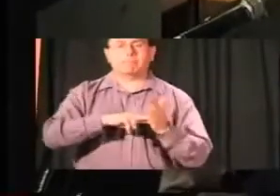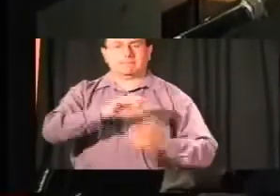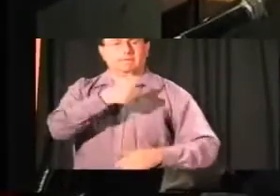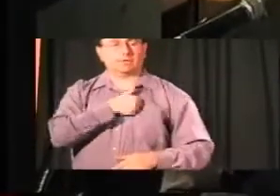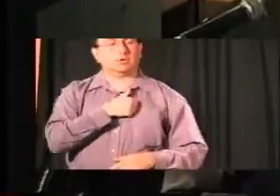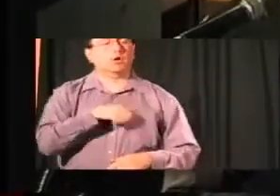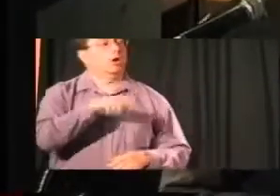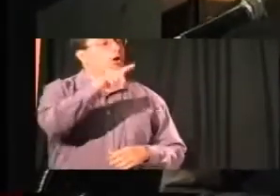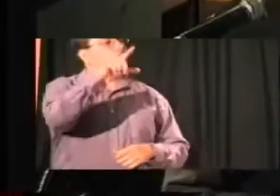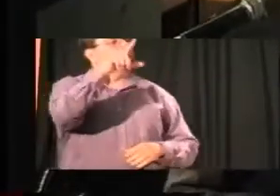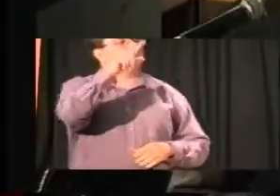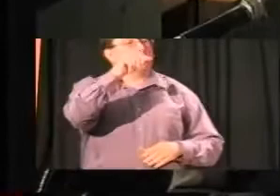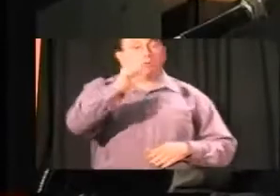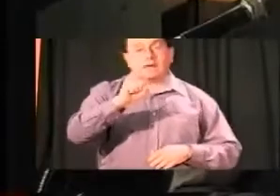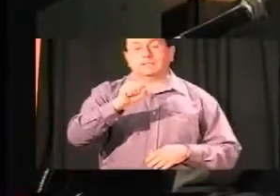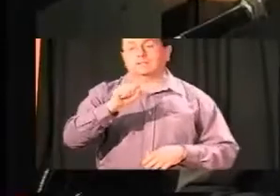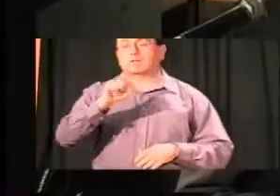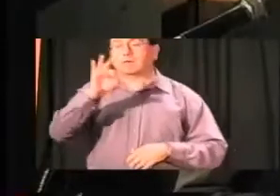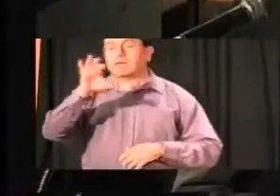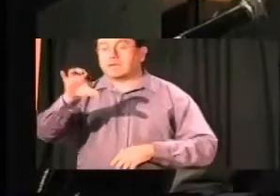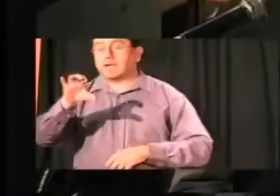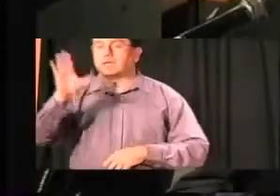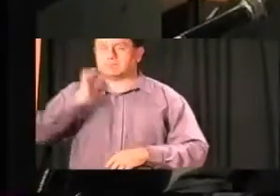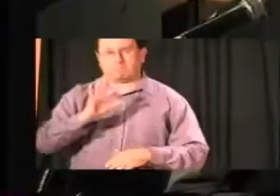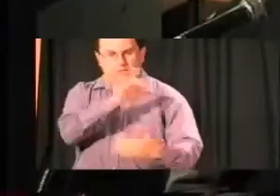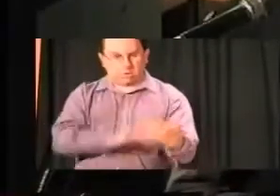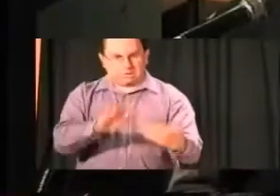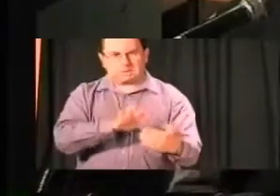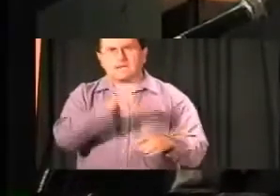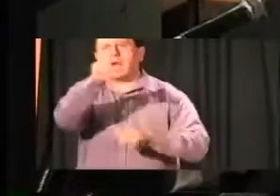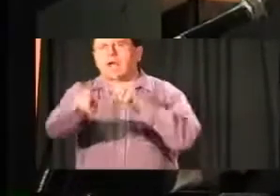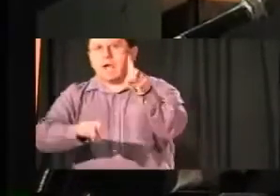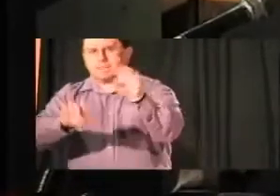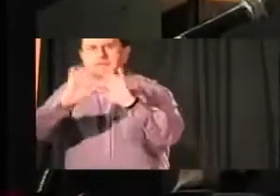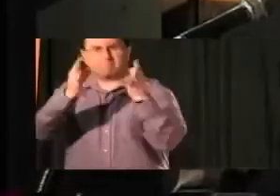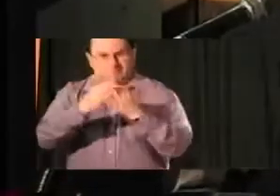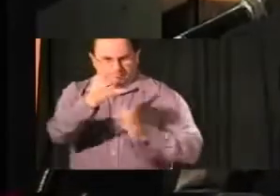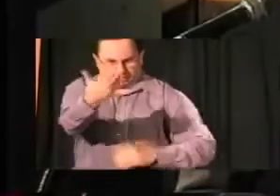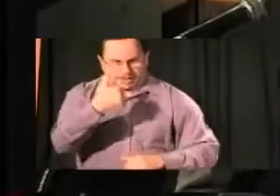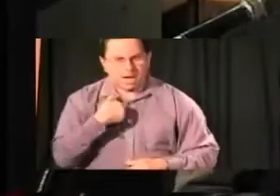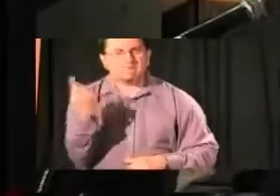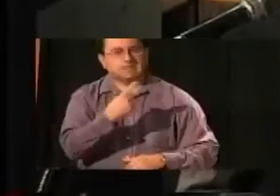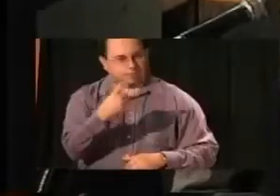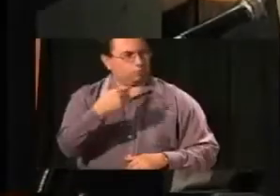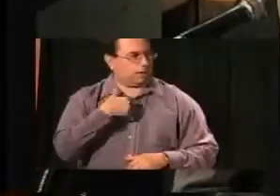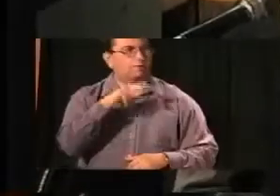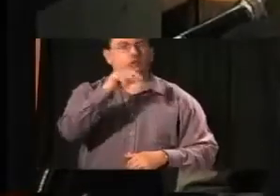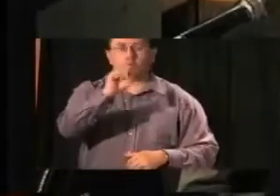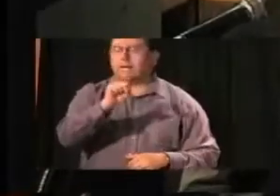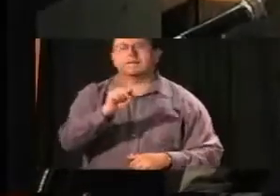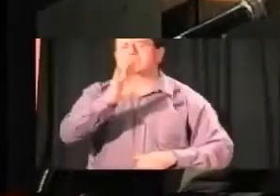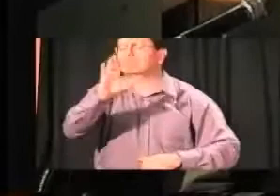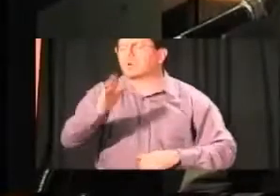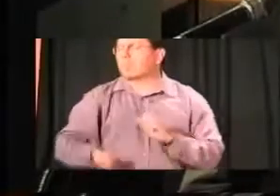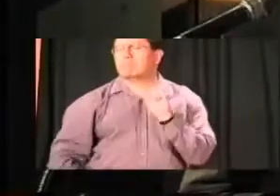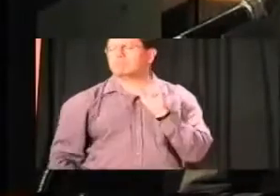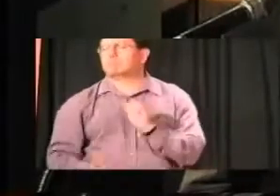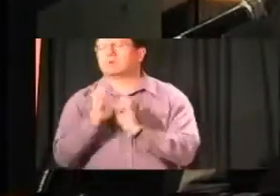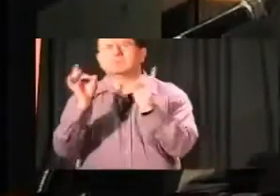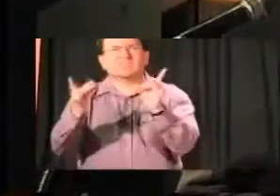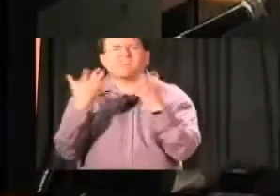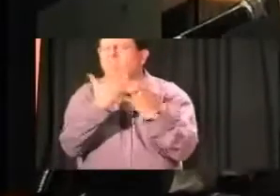Foundation of Canada once conducted a study in which they asked individuals and families living with Tourette's to cite the most disabling aspect of the